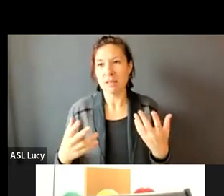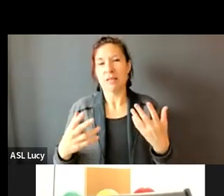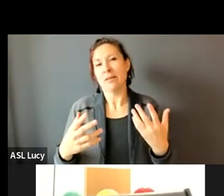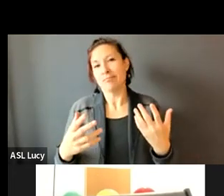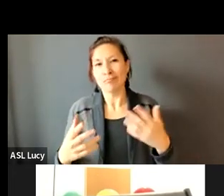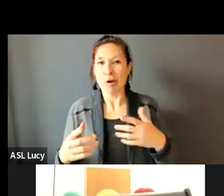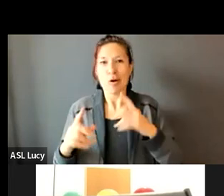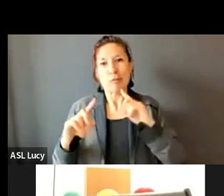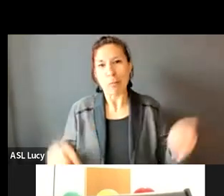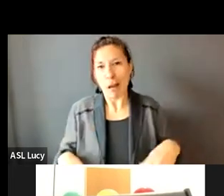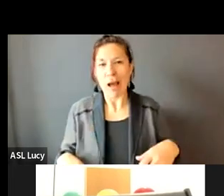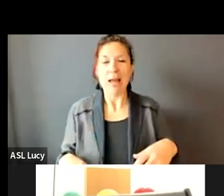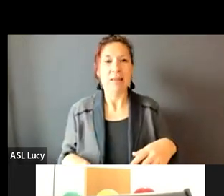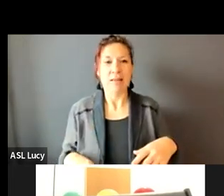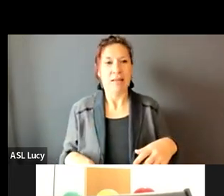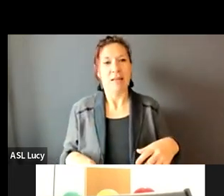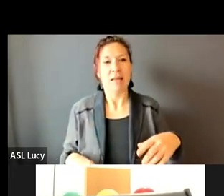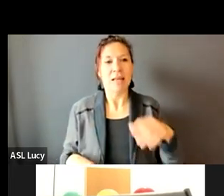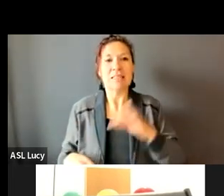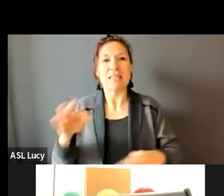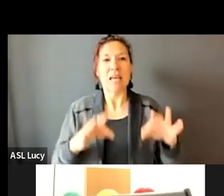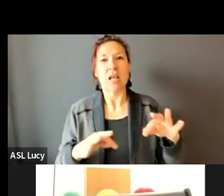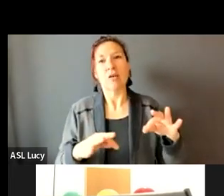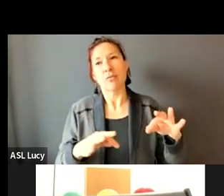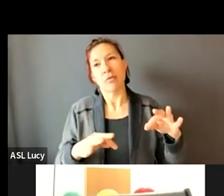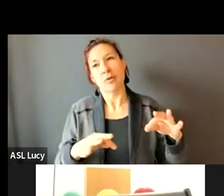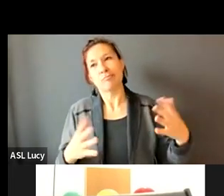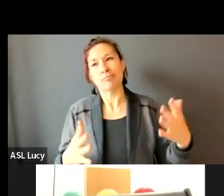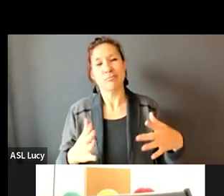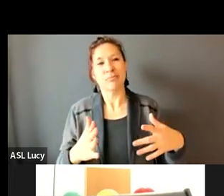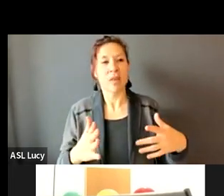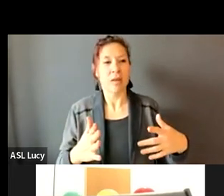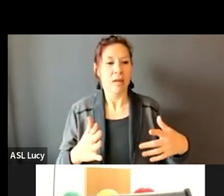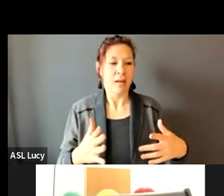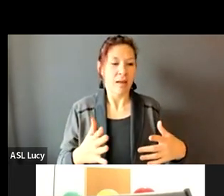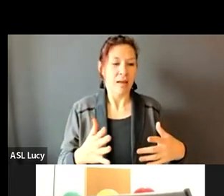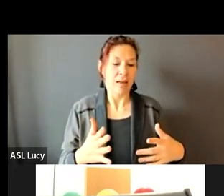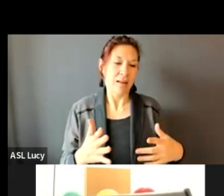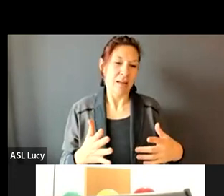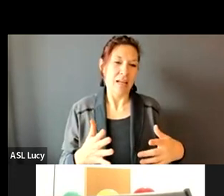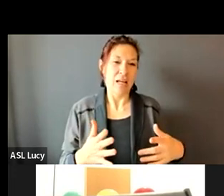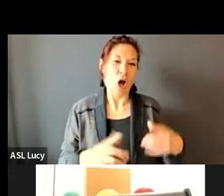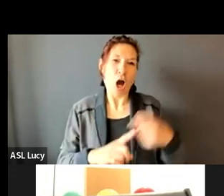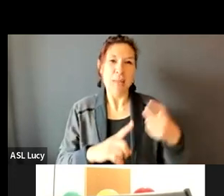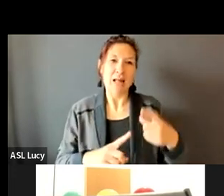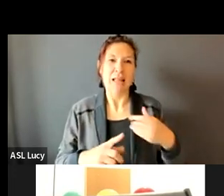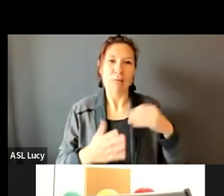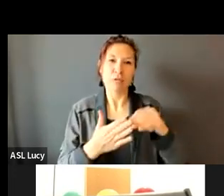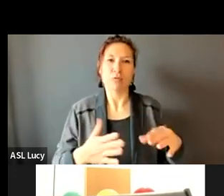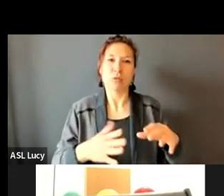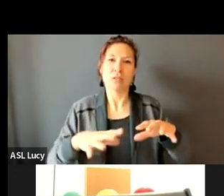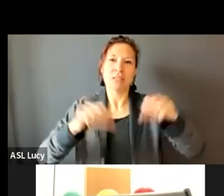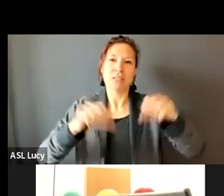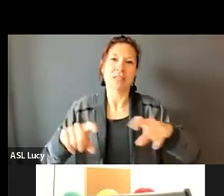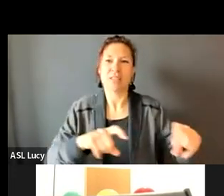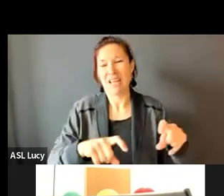read or respond to email top 10 even though they have no issue with the student taking the survey that we then get very skewed results because we have fewer and fewer